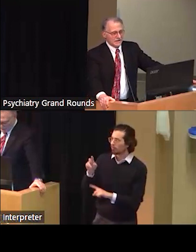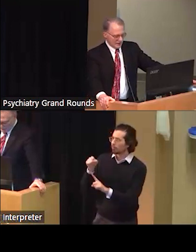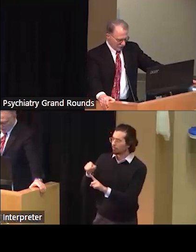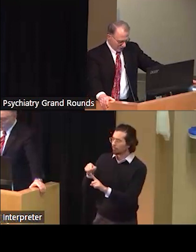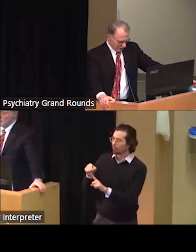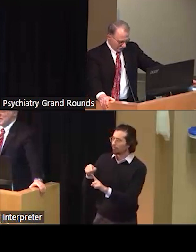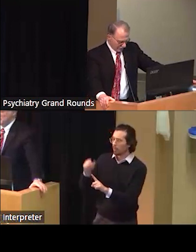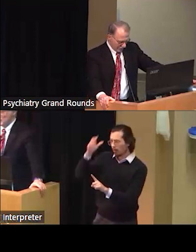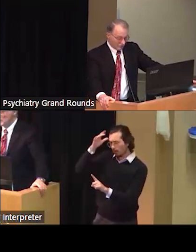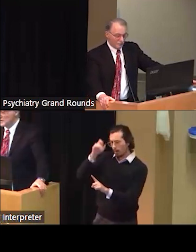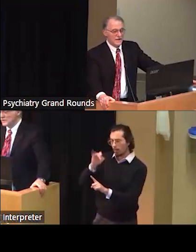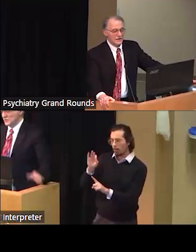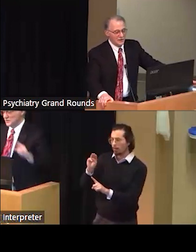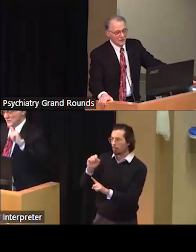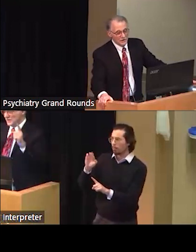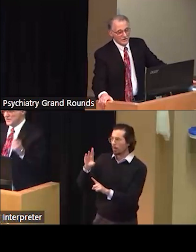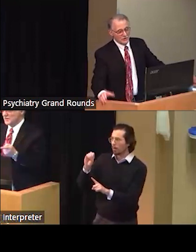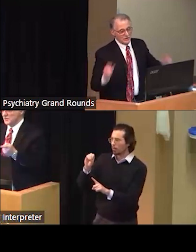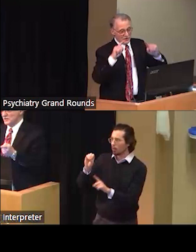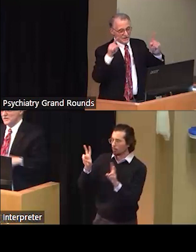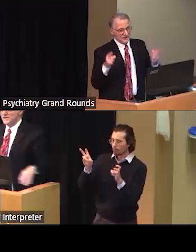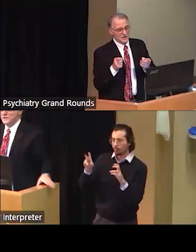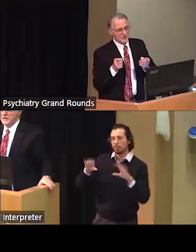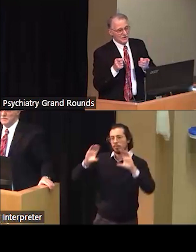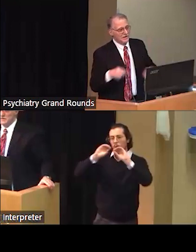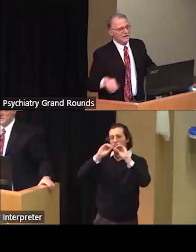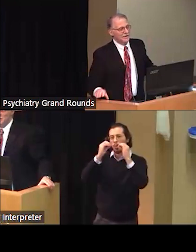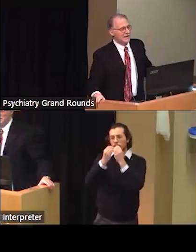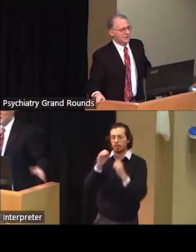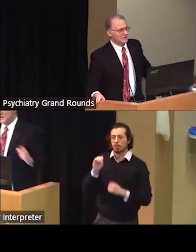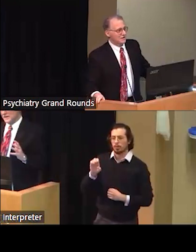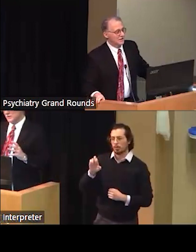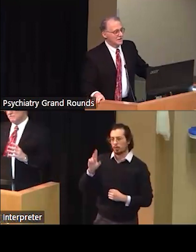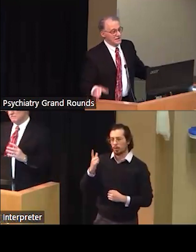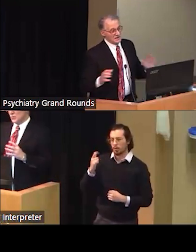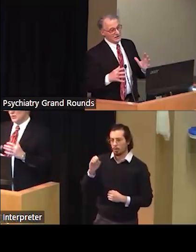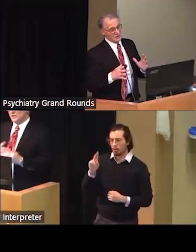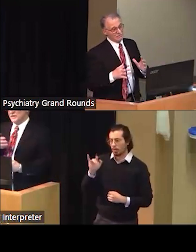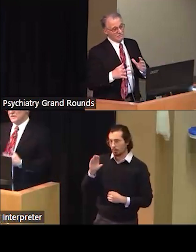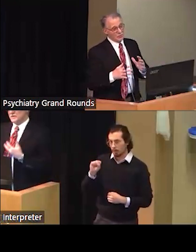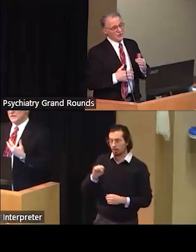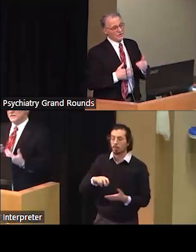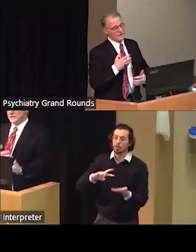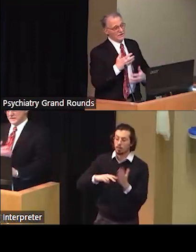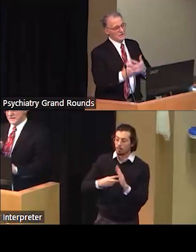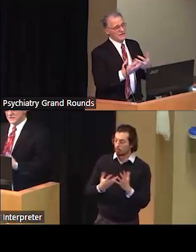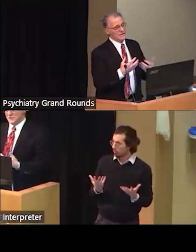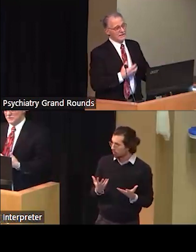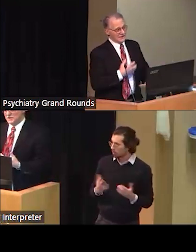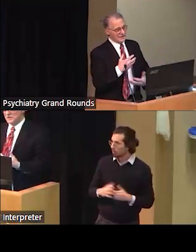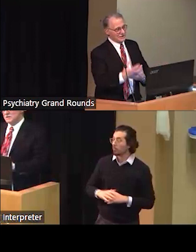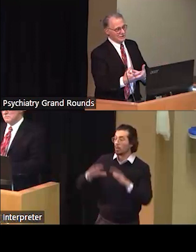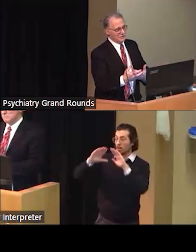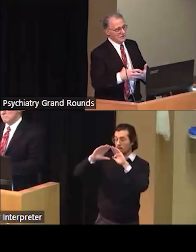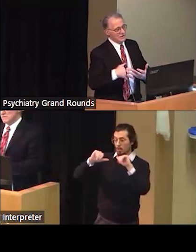and he was called the father of macro, which is organizational ergonomics. And that's how to work things in